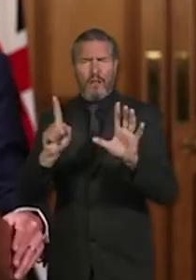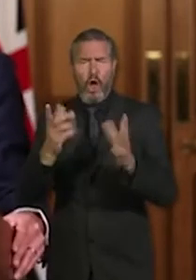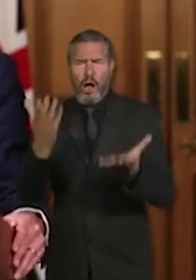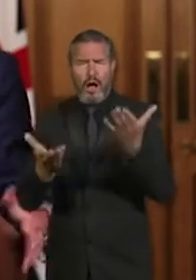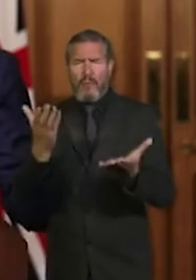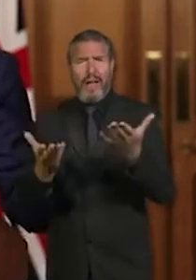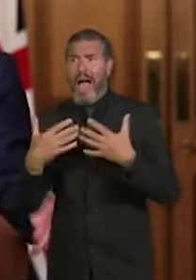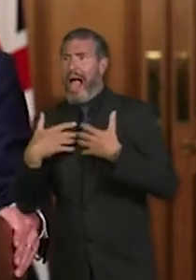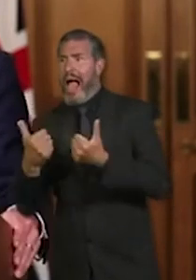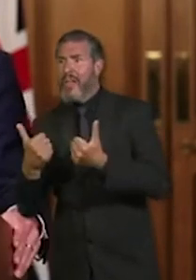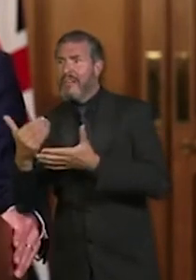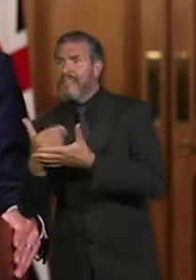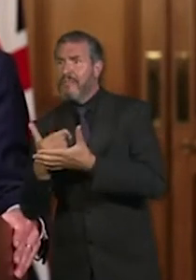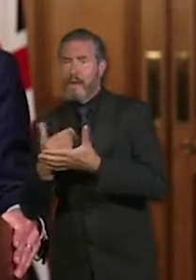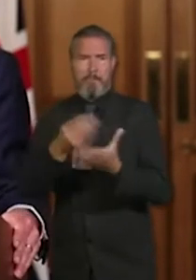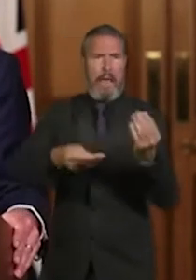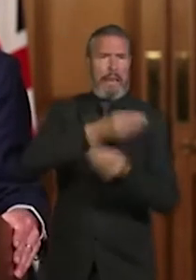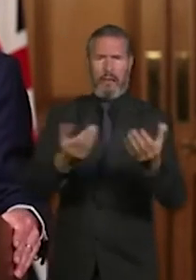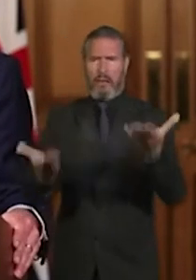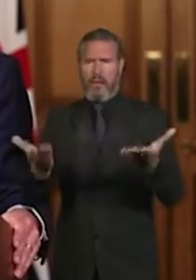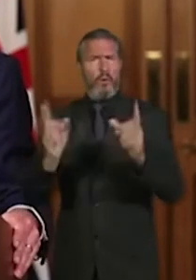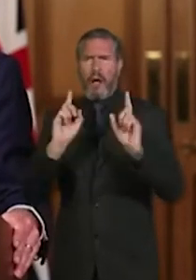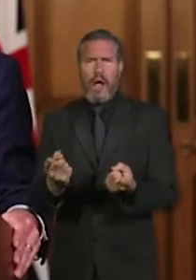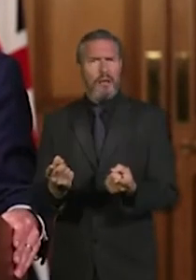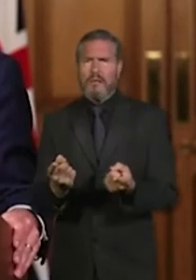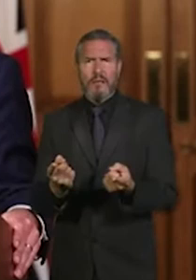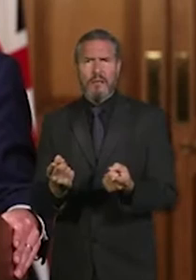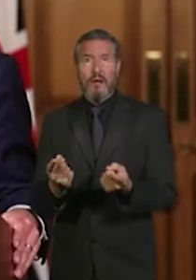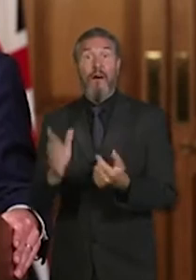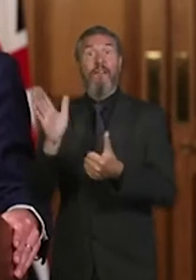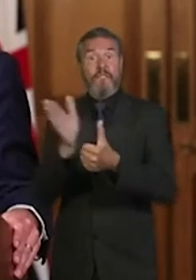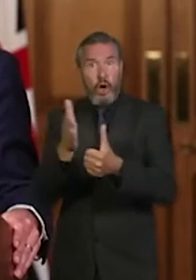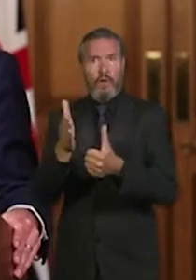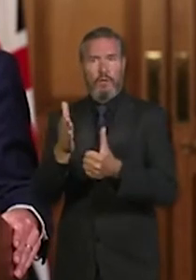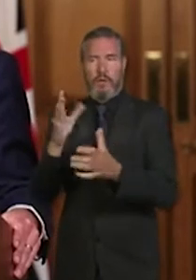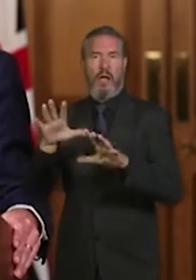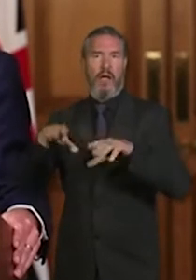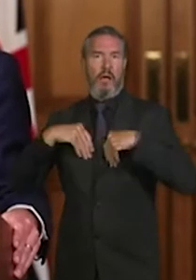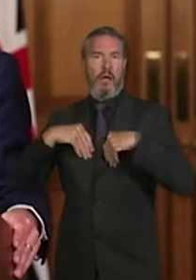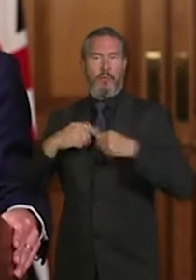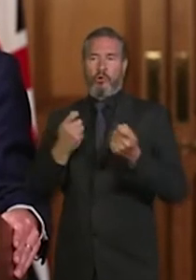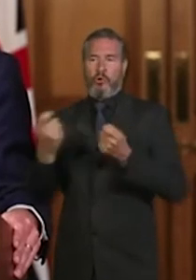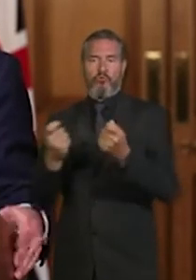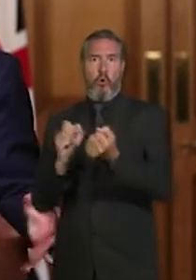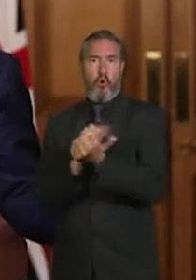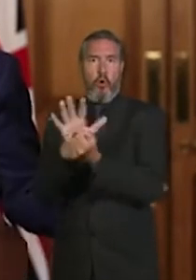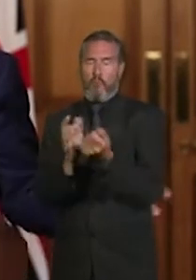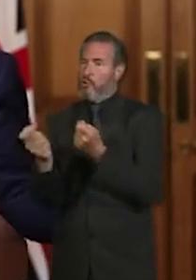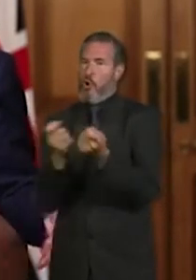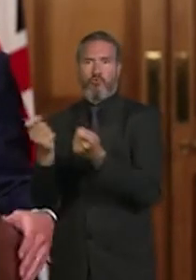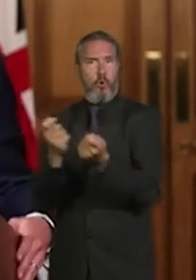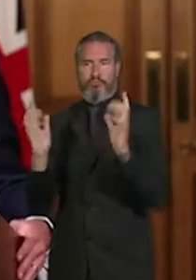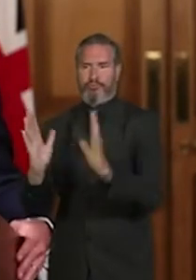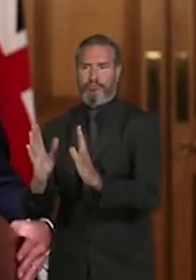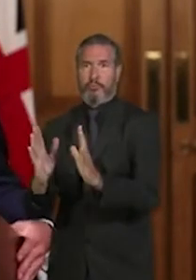There just isn't a trade-off. If we don't have control of this virus, then the economy will suffer yet more. And the job of the